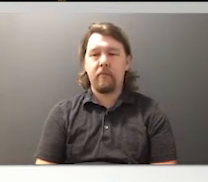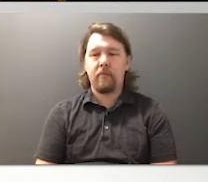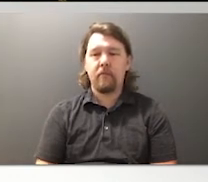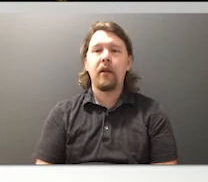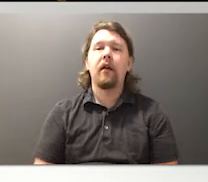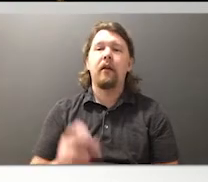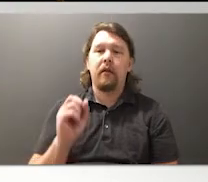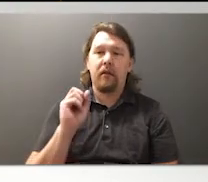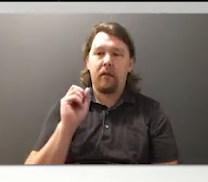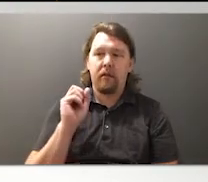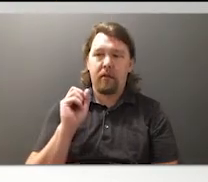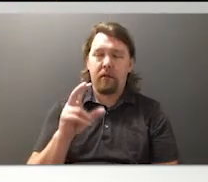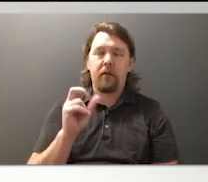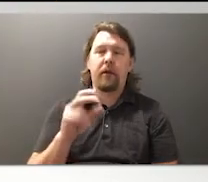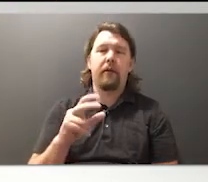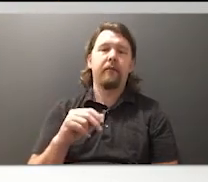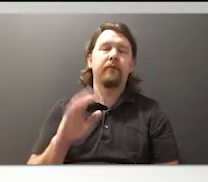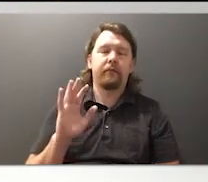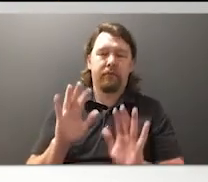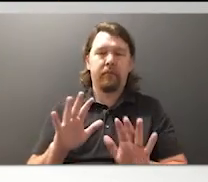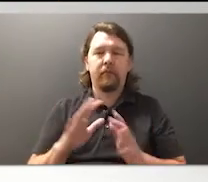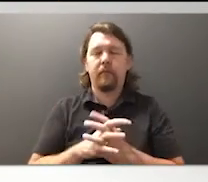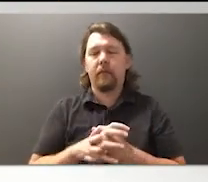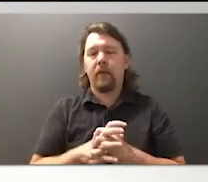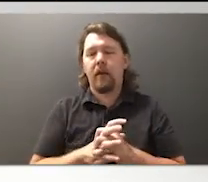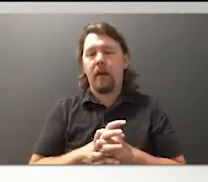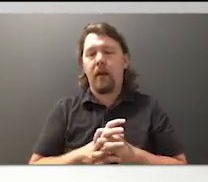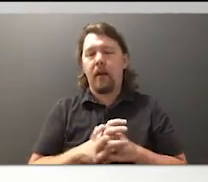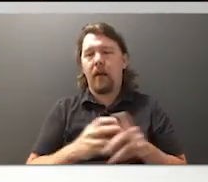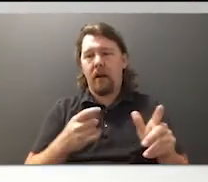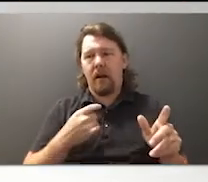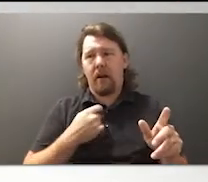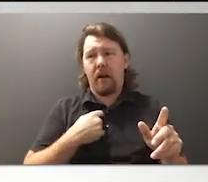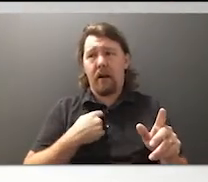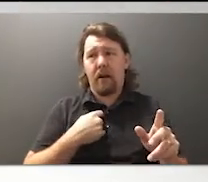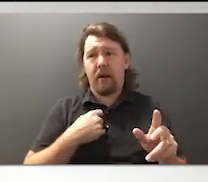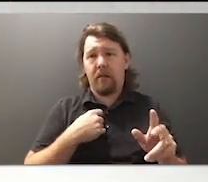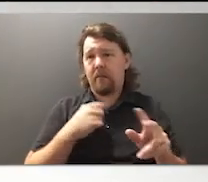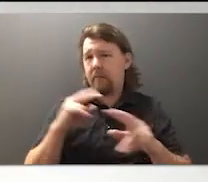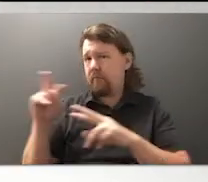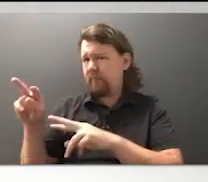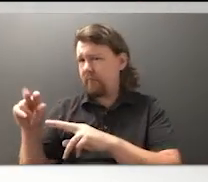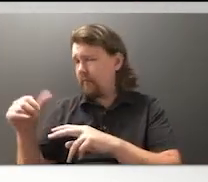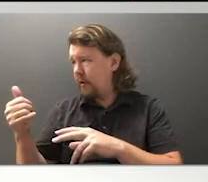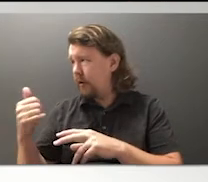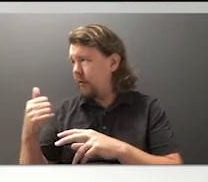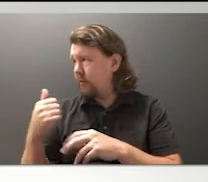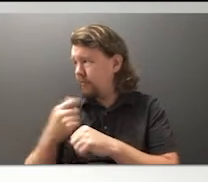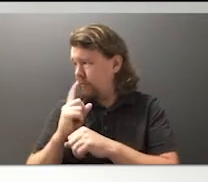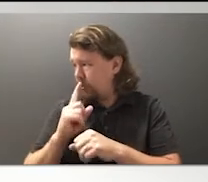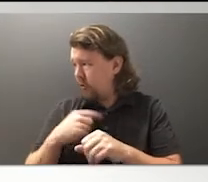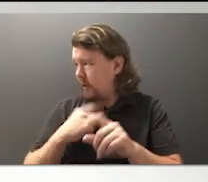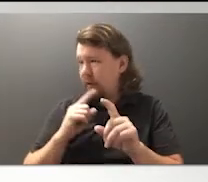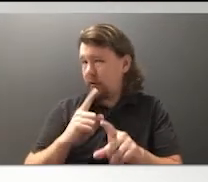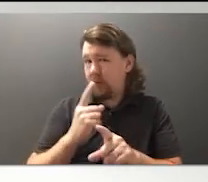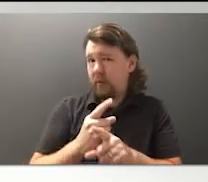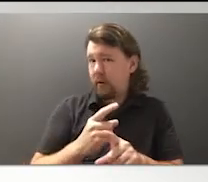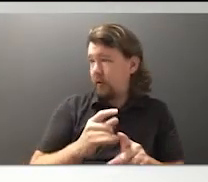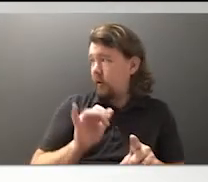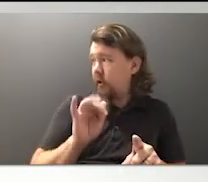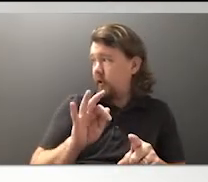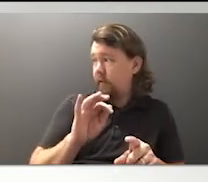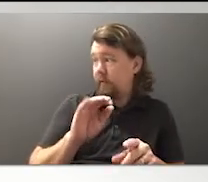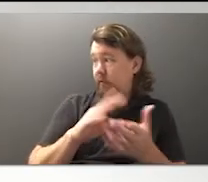Okay, and I'm gonna look at my DOE people just to make sure that I'm answering this correctly. If the student graduates from